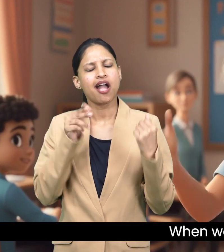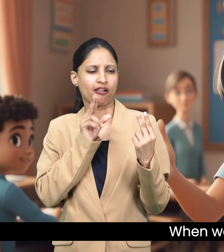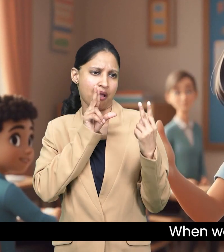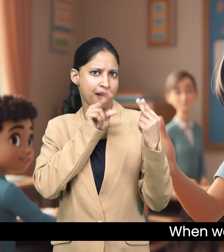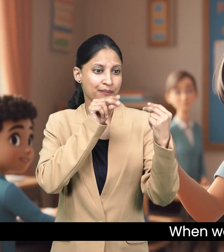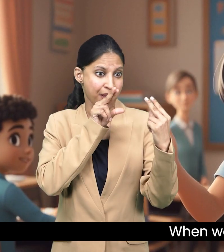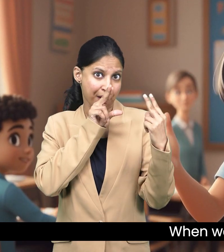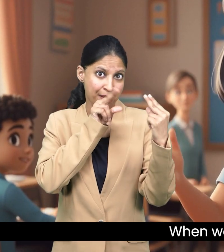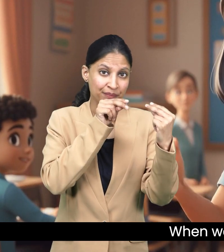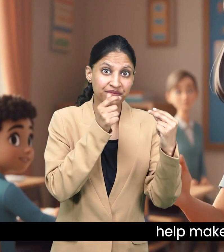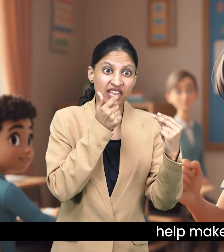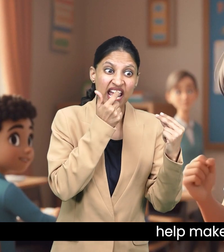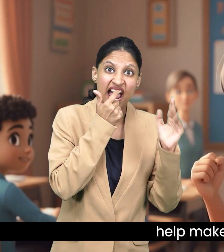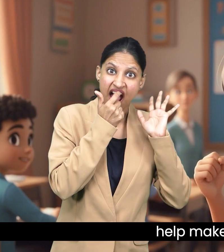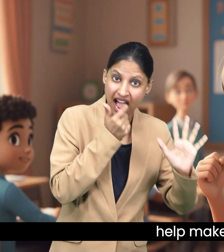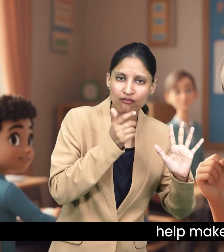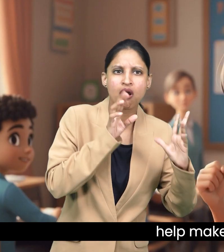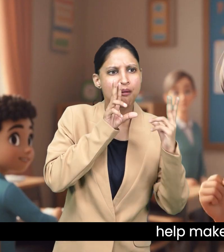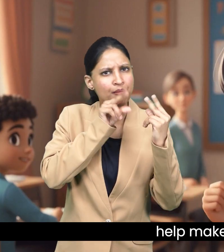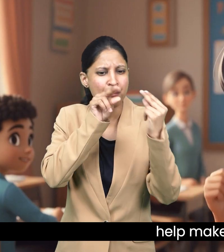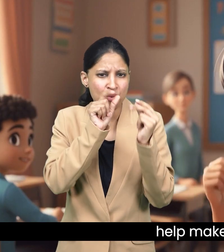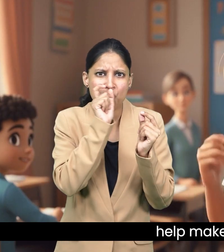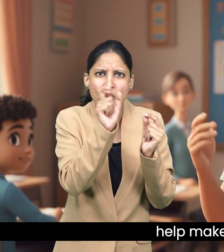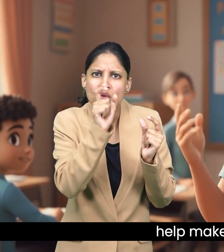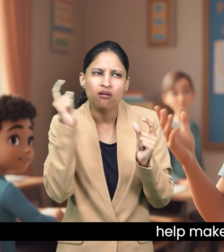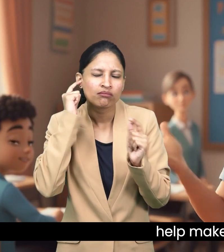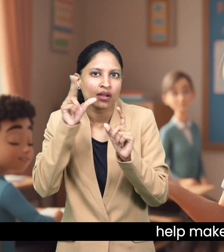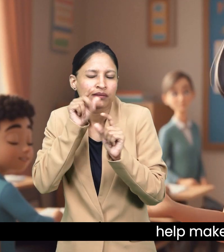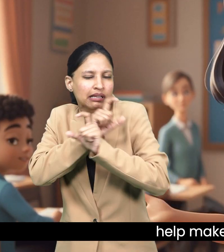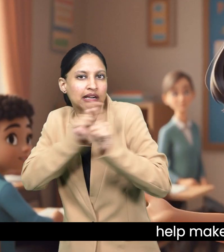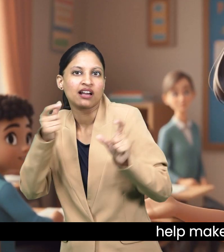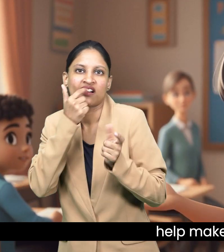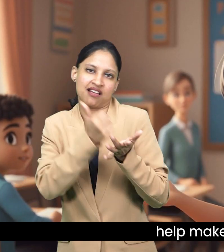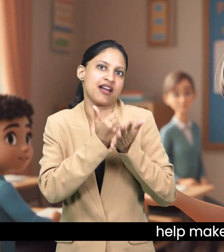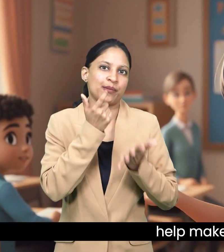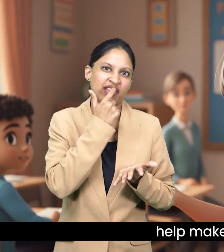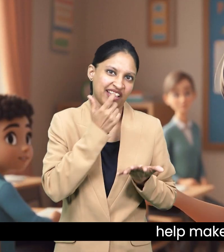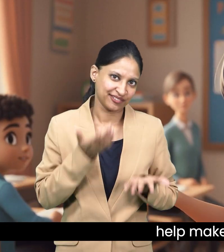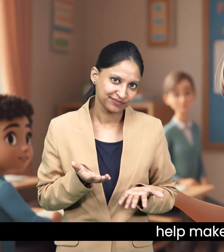When we talk, our teeth help make the right sounds.